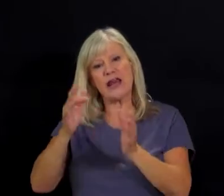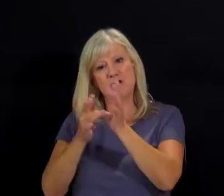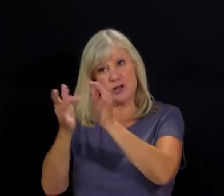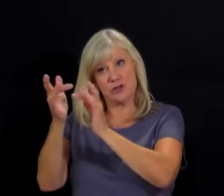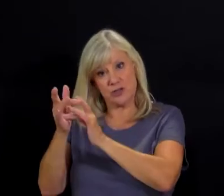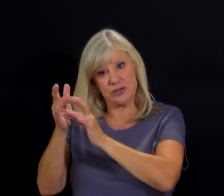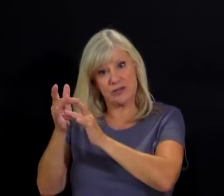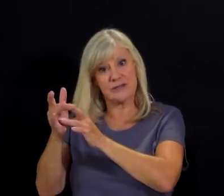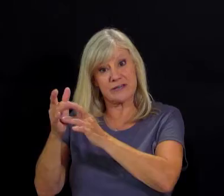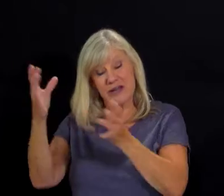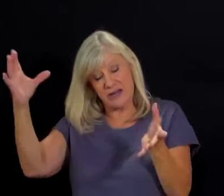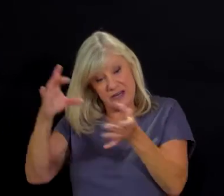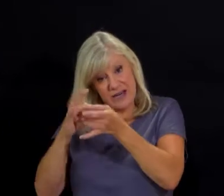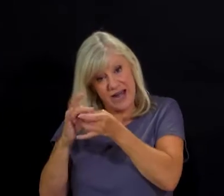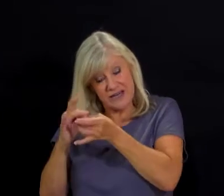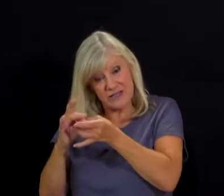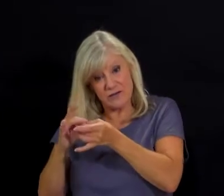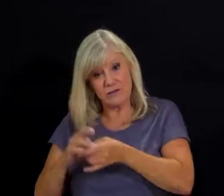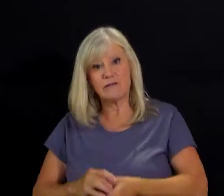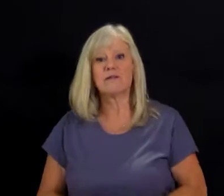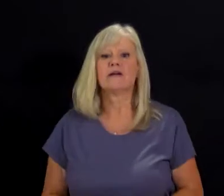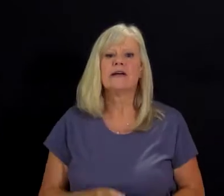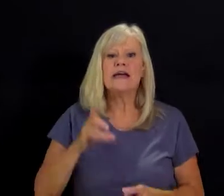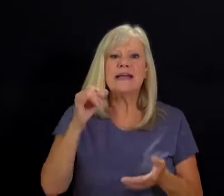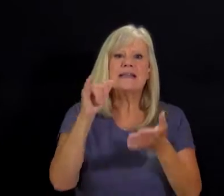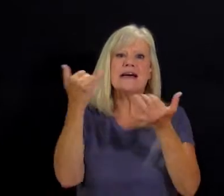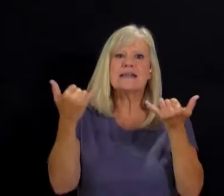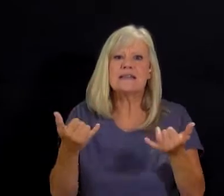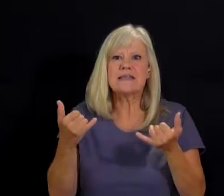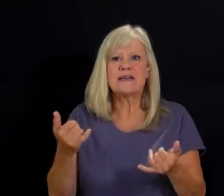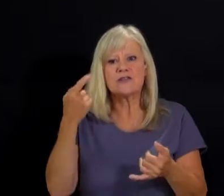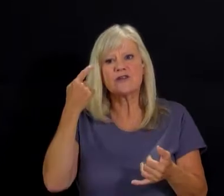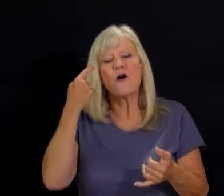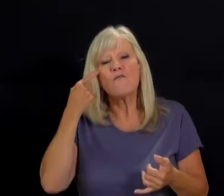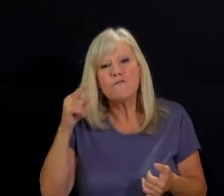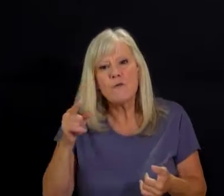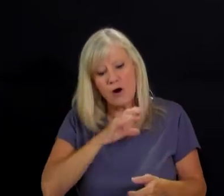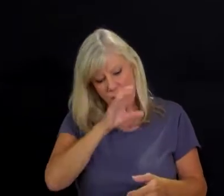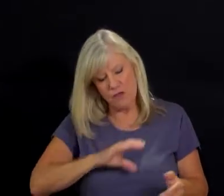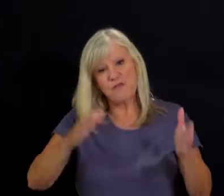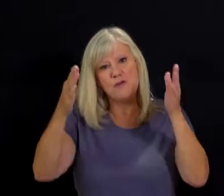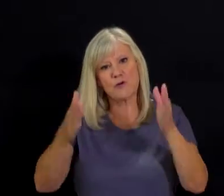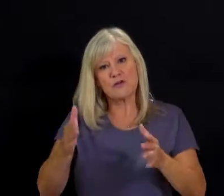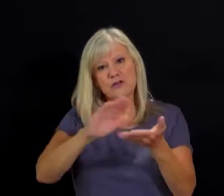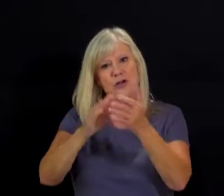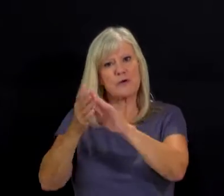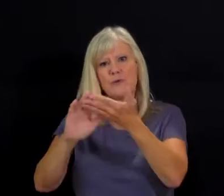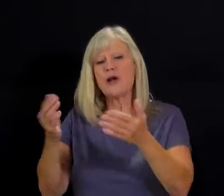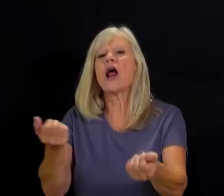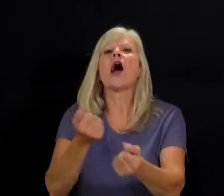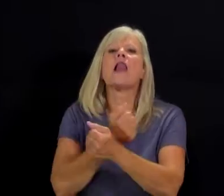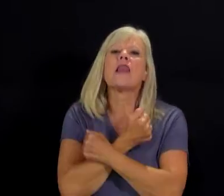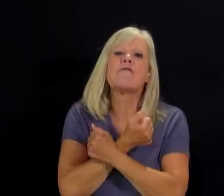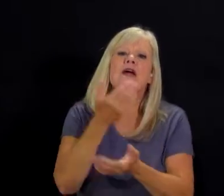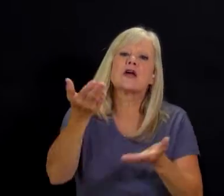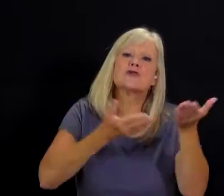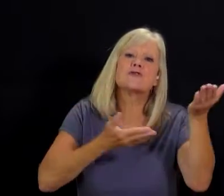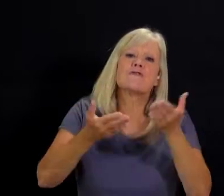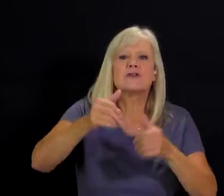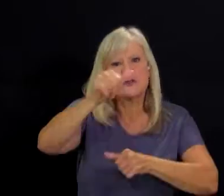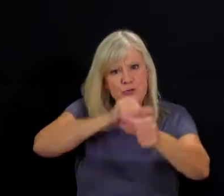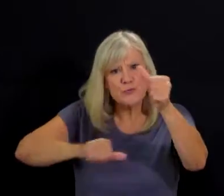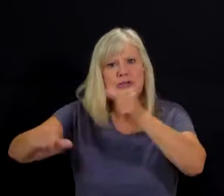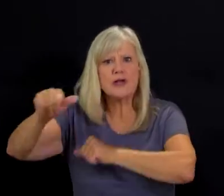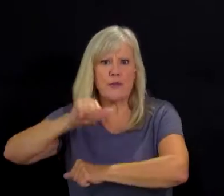should be a distinguishing feature of the Christian community: loving service to one another. In